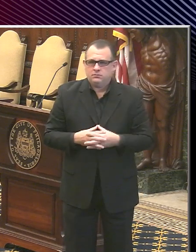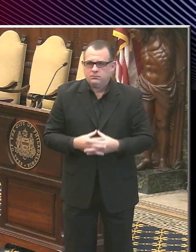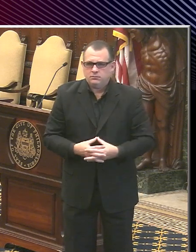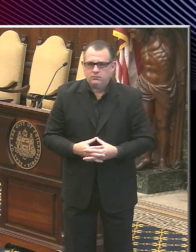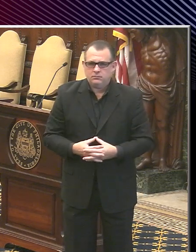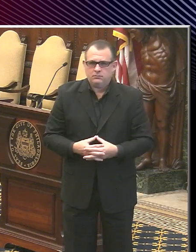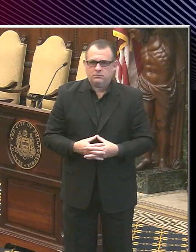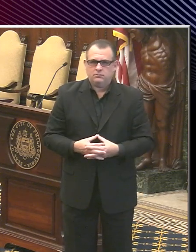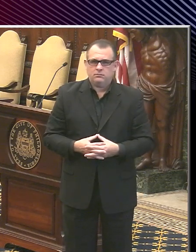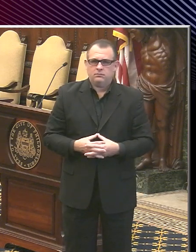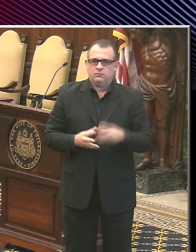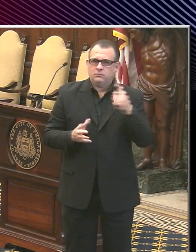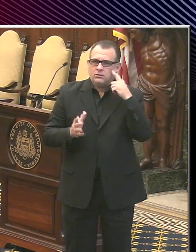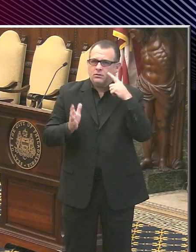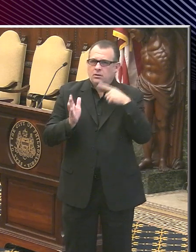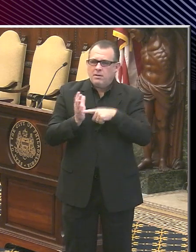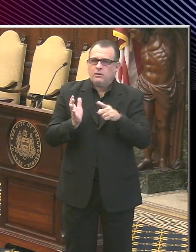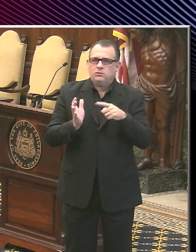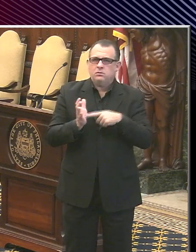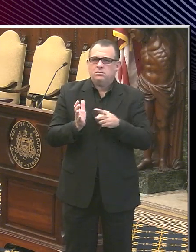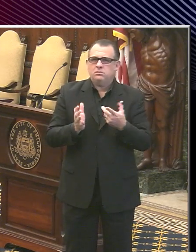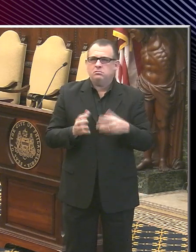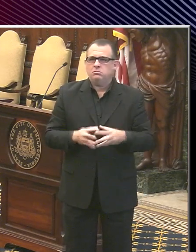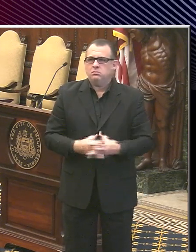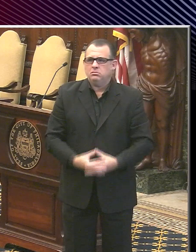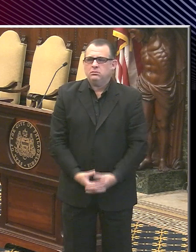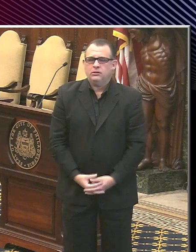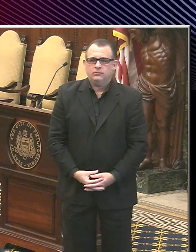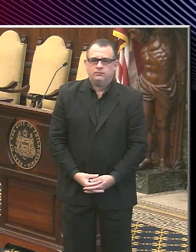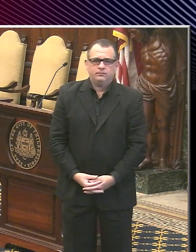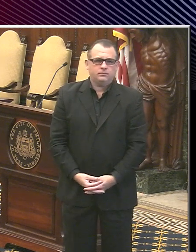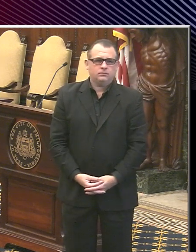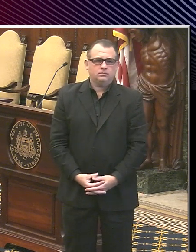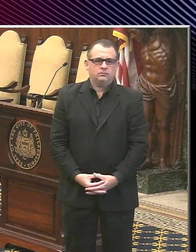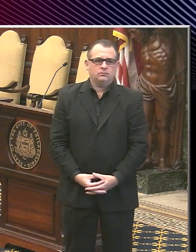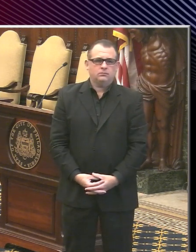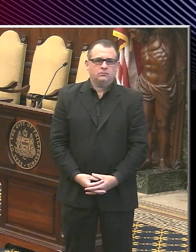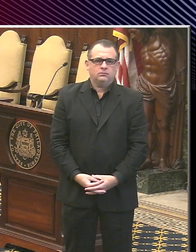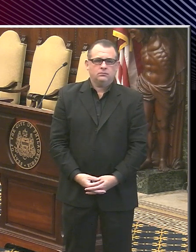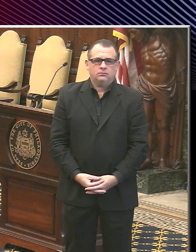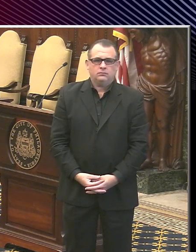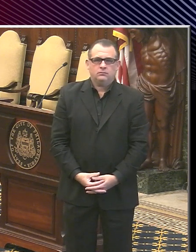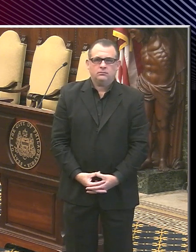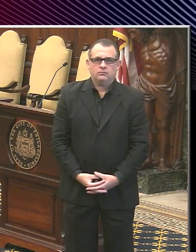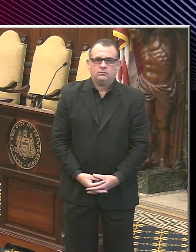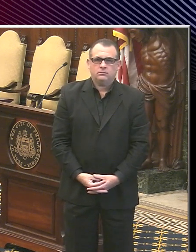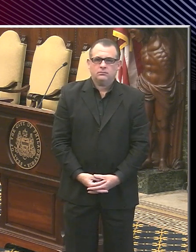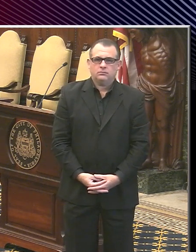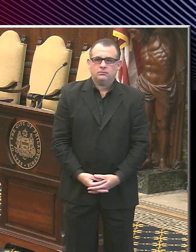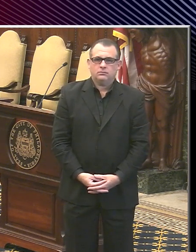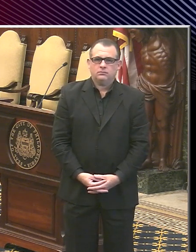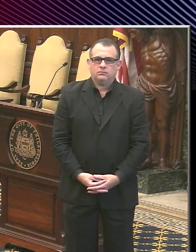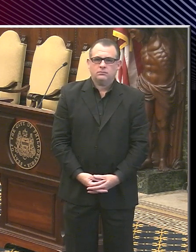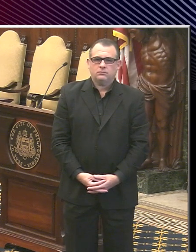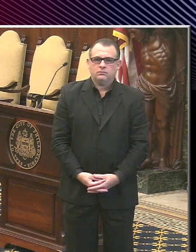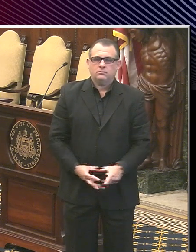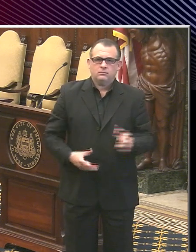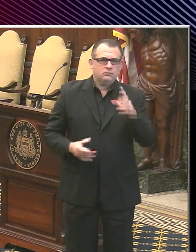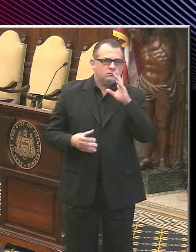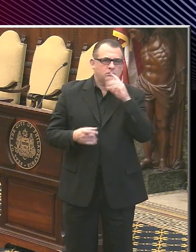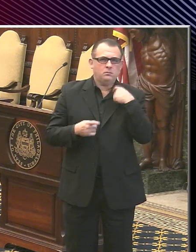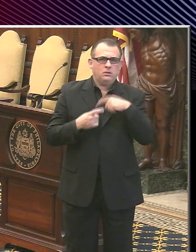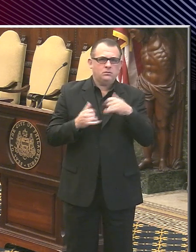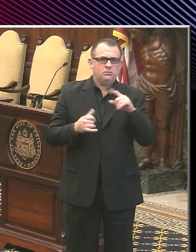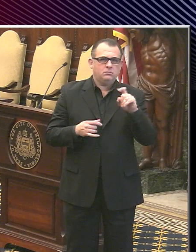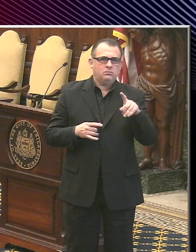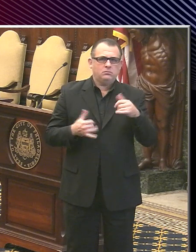escuchas? No, Perla, ¿puedes empezar otra vez, por favor? Okay. Que sabemos que las mascarillas no se están usando muy bien, o